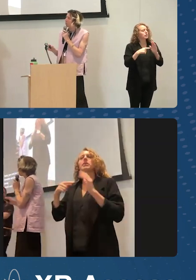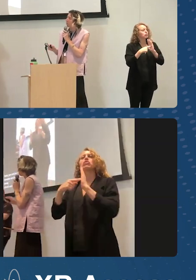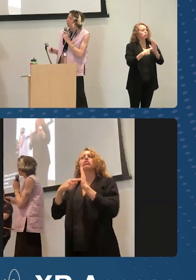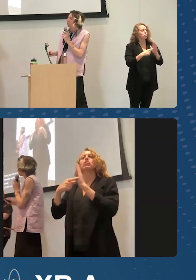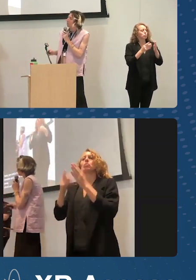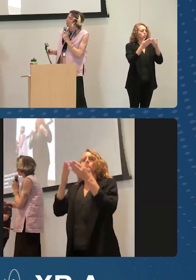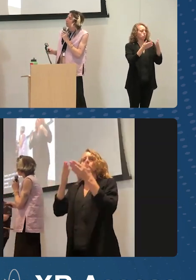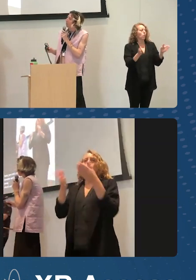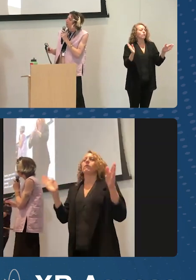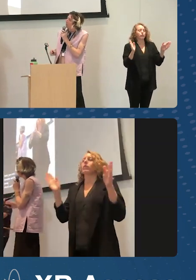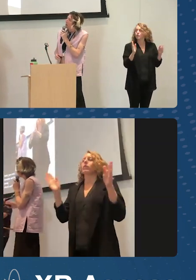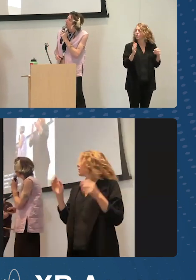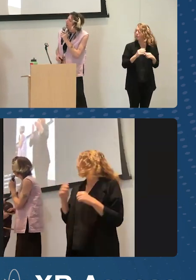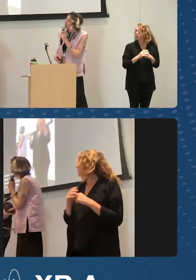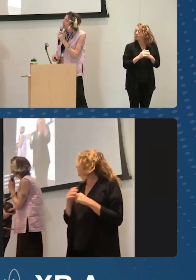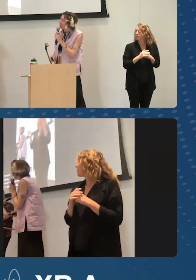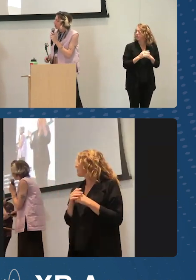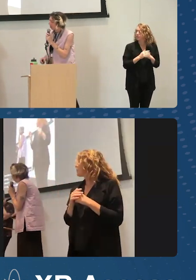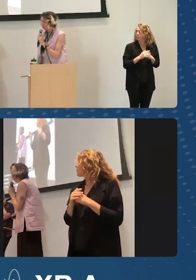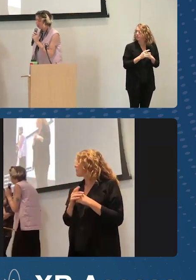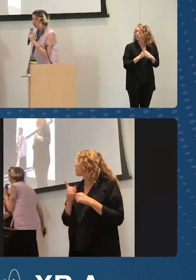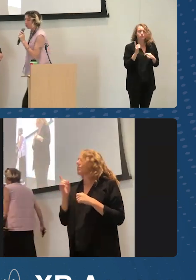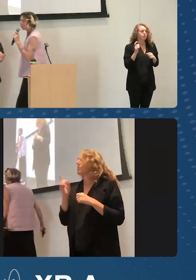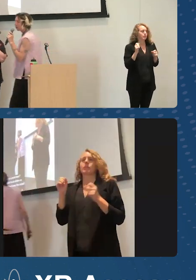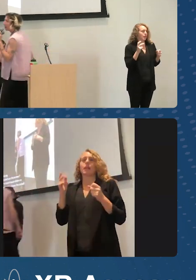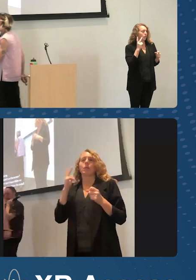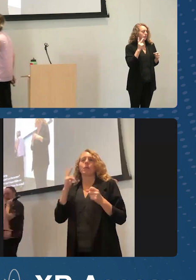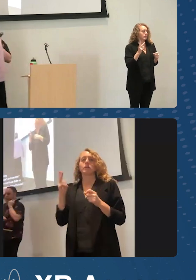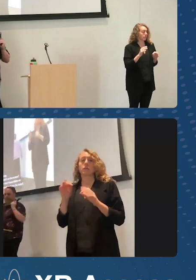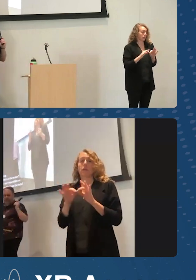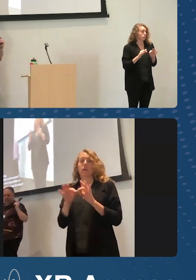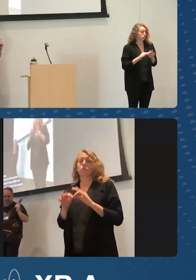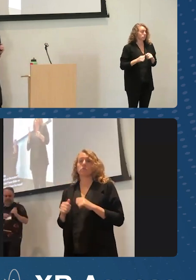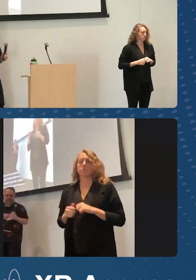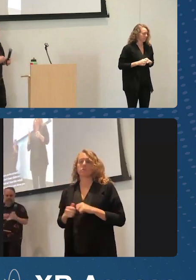So now I can see, I'm gonna go over there.